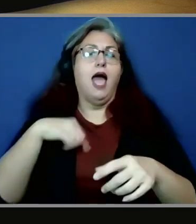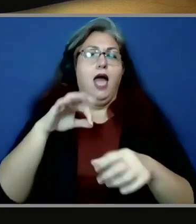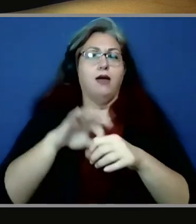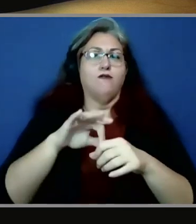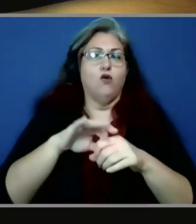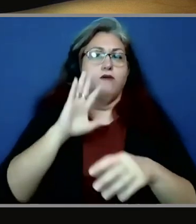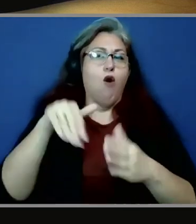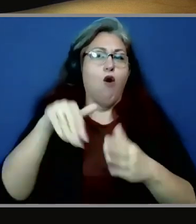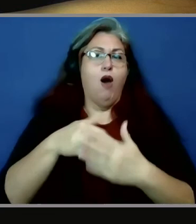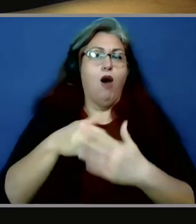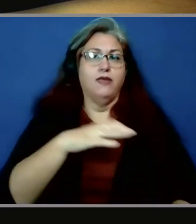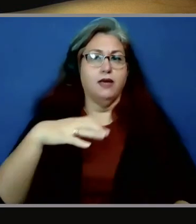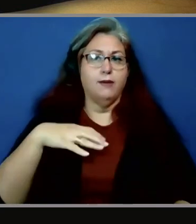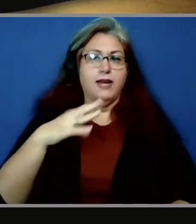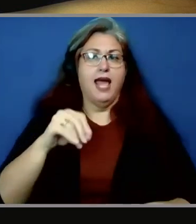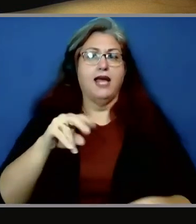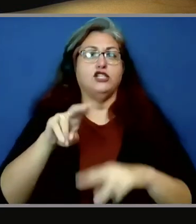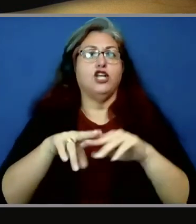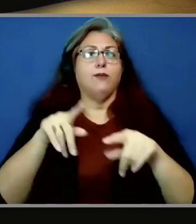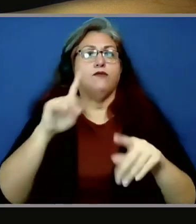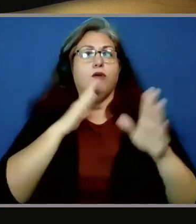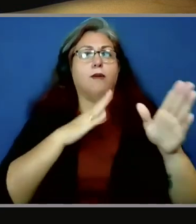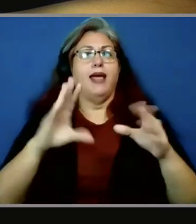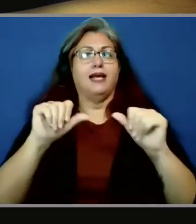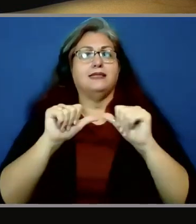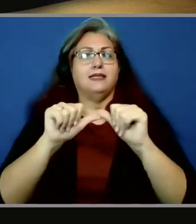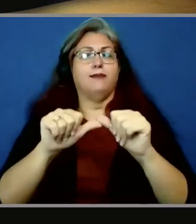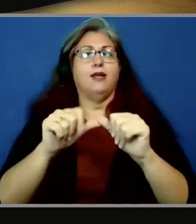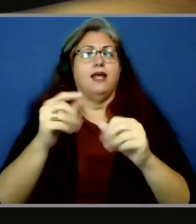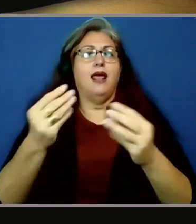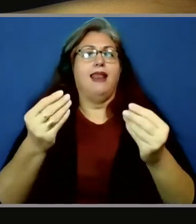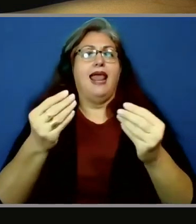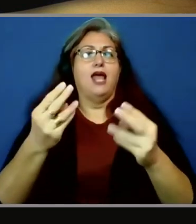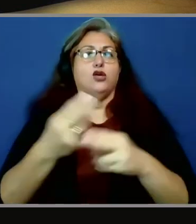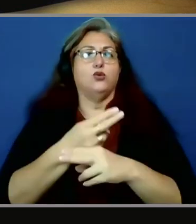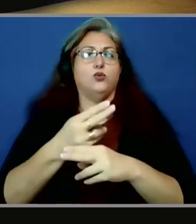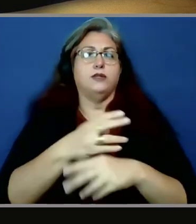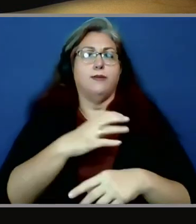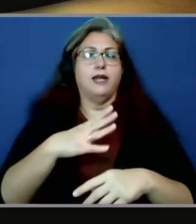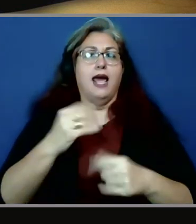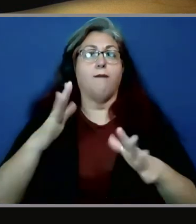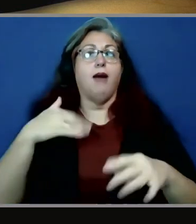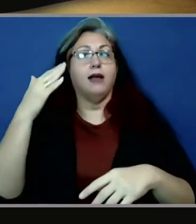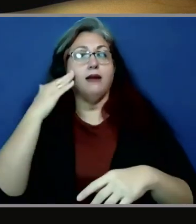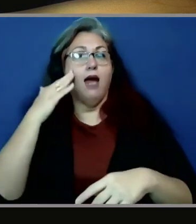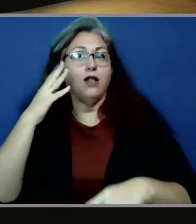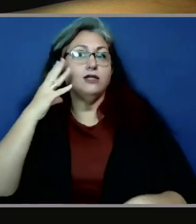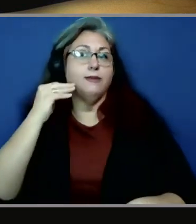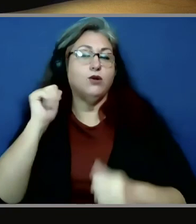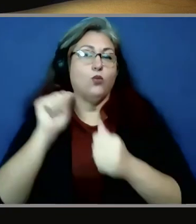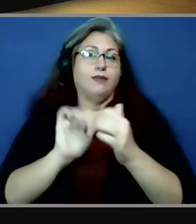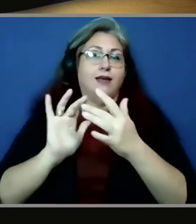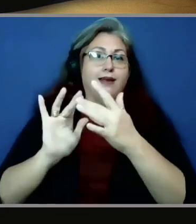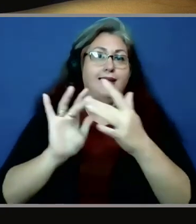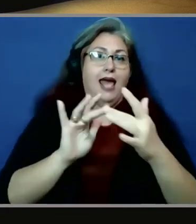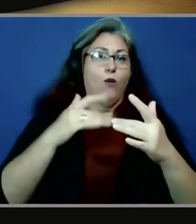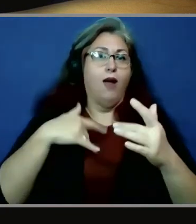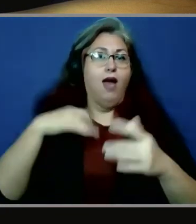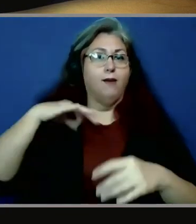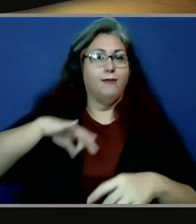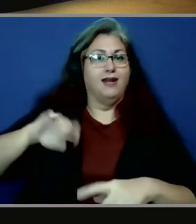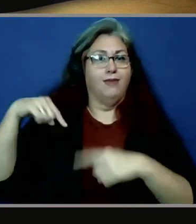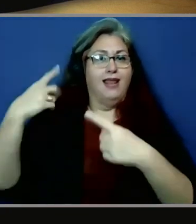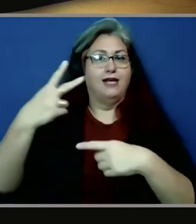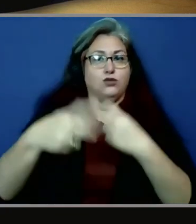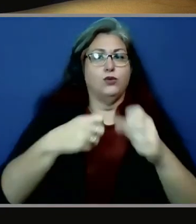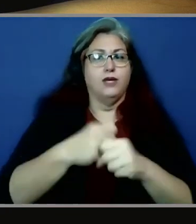of the committees and the chair of the Planning and Sustainable Land Use Committee. And with the knowledge and experience and network that I've gained in the past 2 years, I